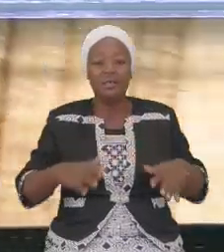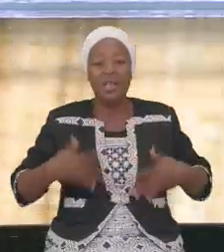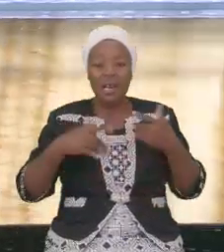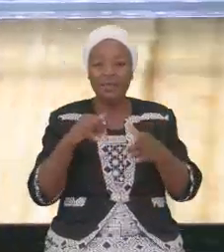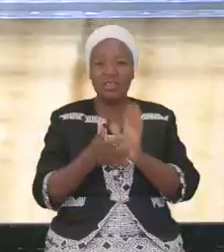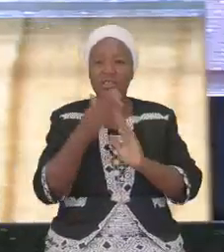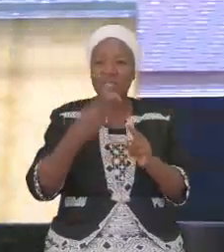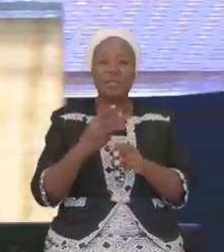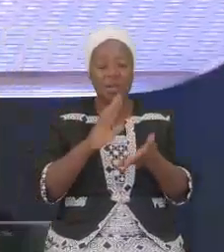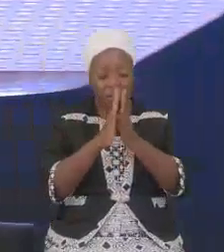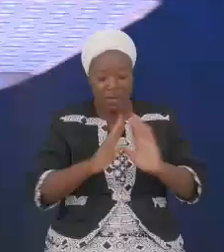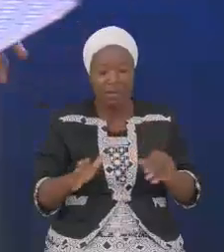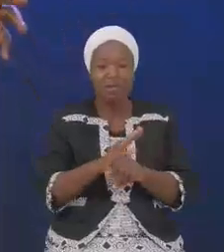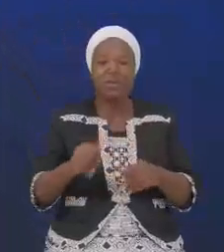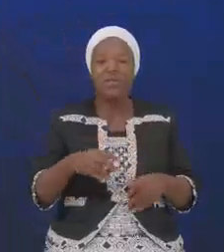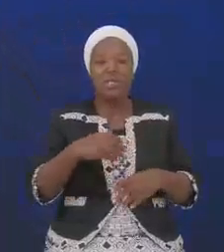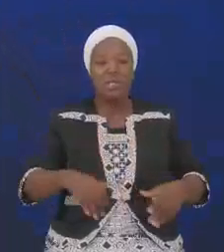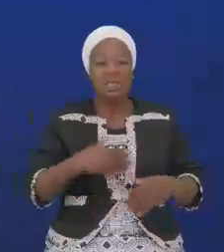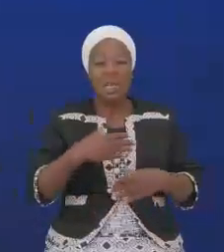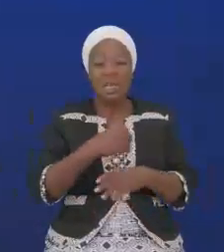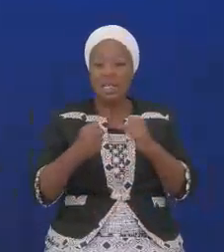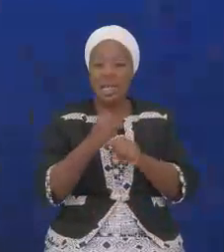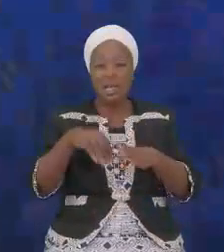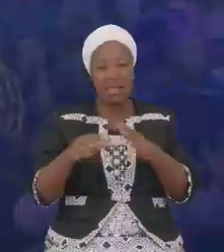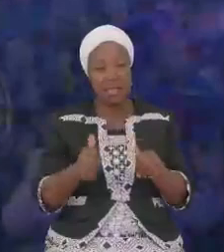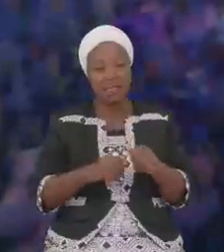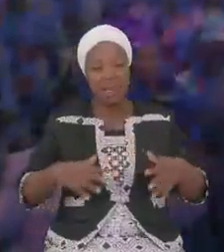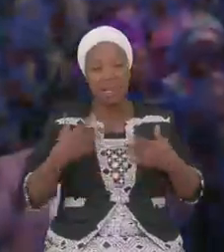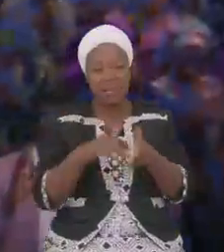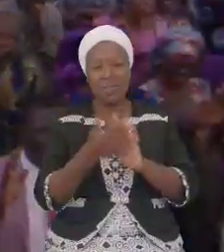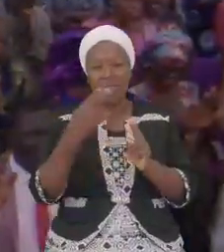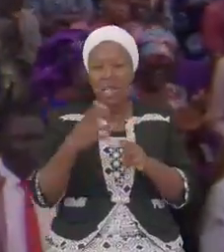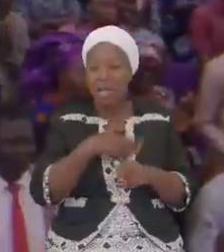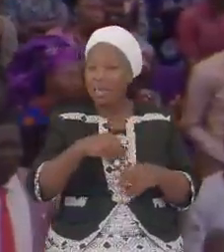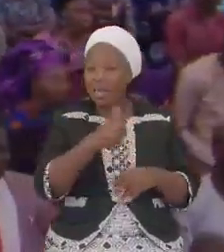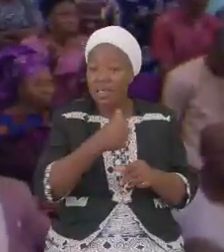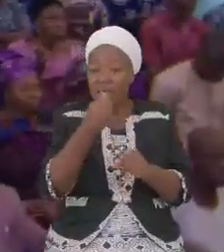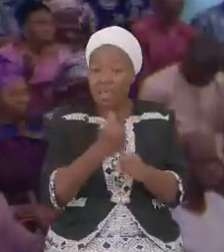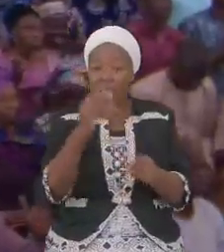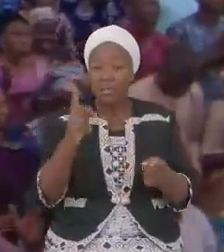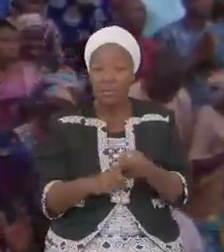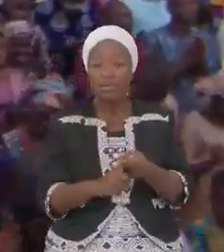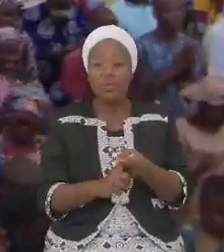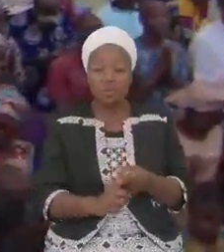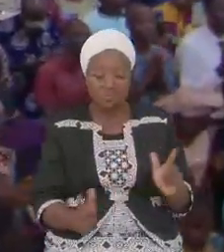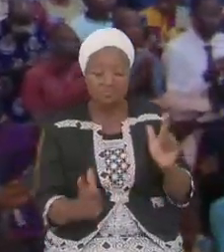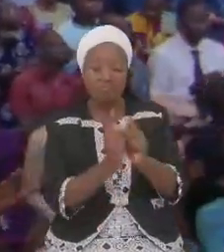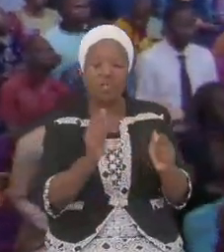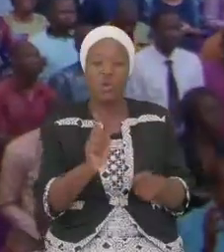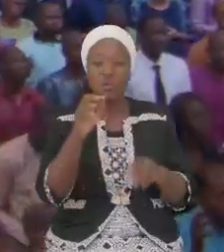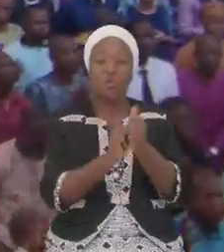a peaceful year in every life, and it is a year to meet up with your desires